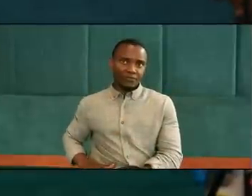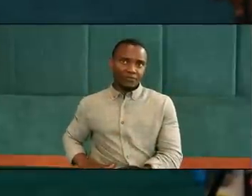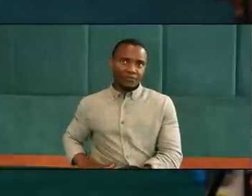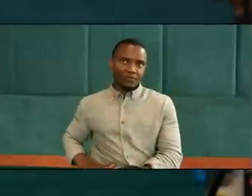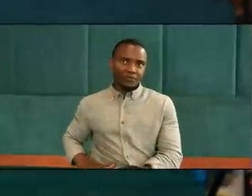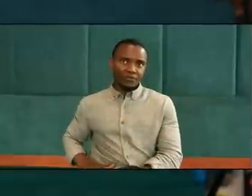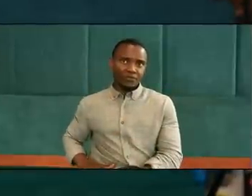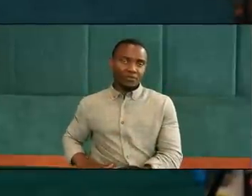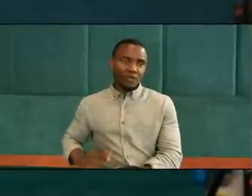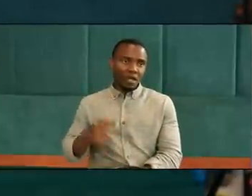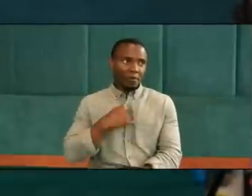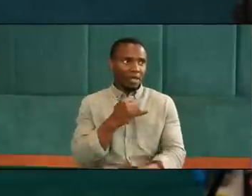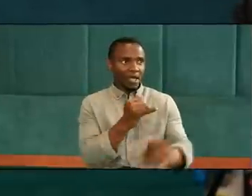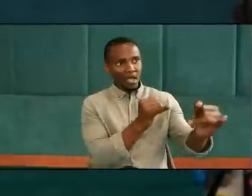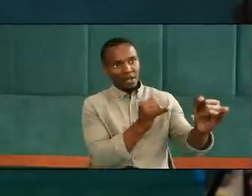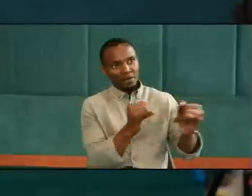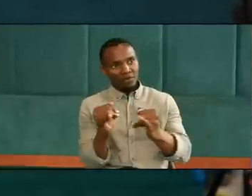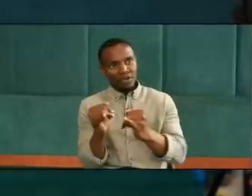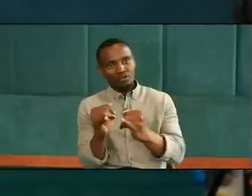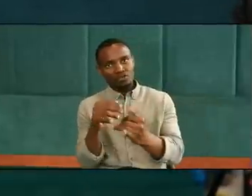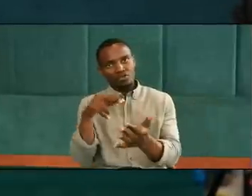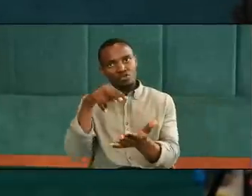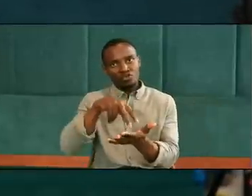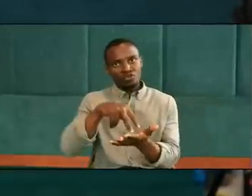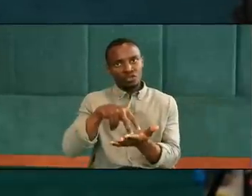I'm going to invite this congregation to stand with me.